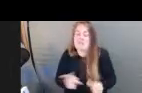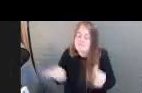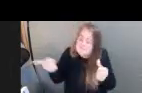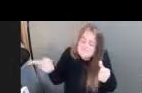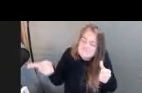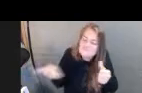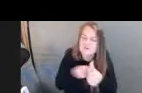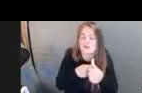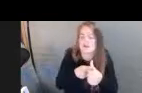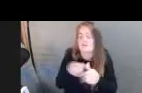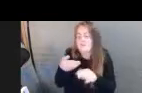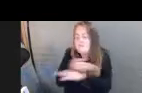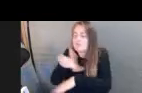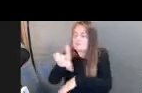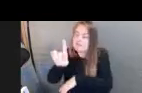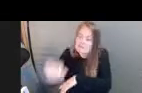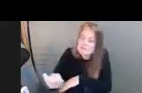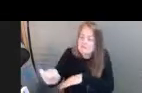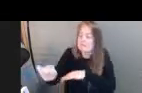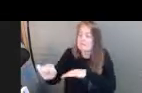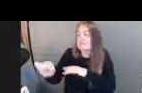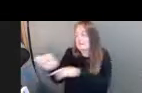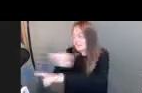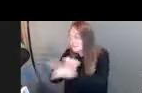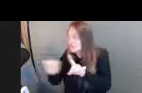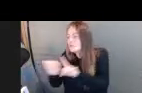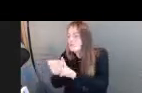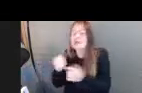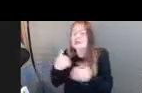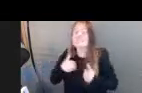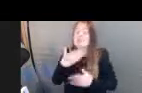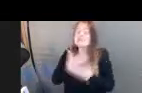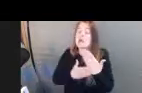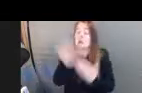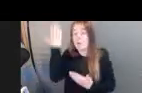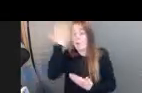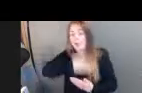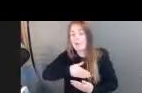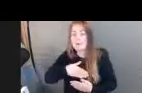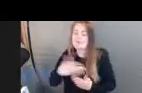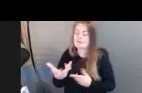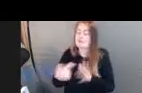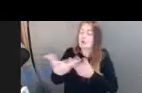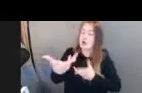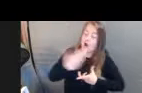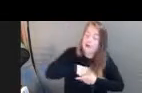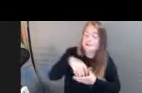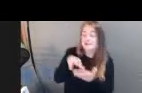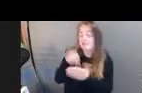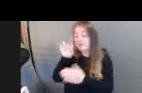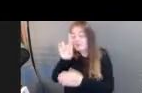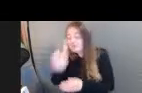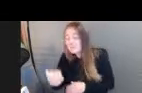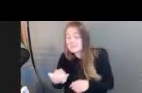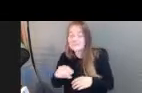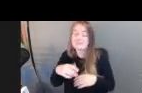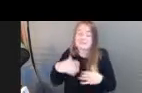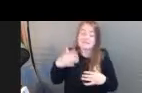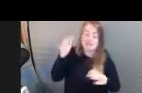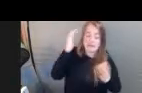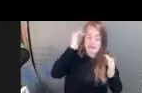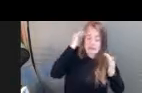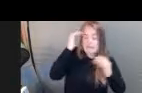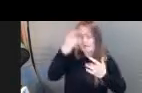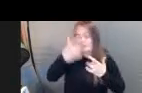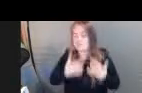condition that you can see or not see, because there's invisible conditions as well. Autism, learning disabilities, anxiety and depression. These are